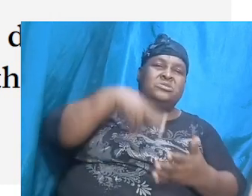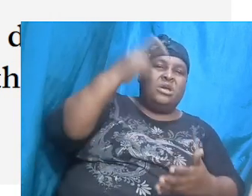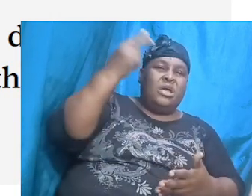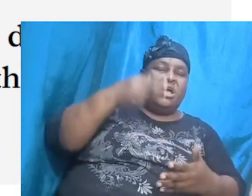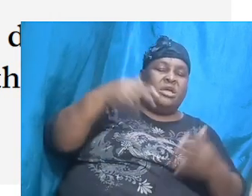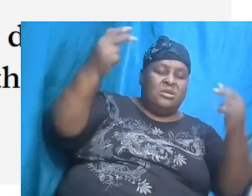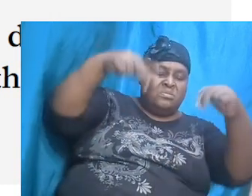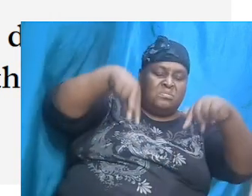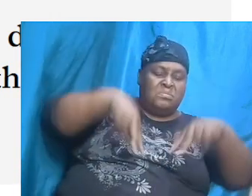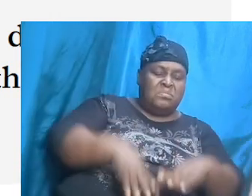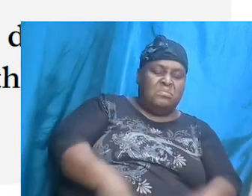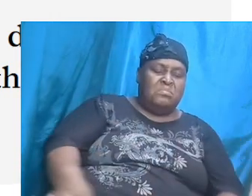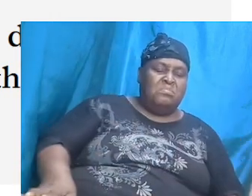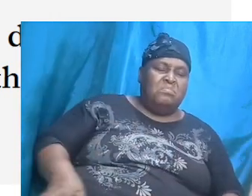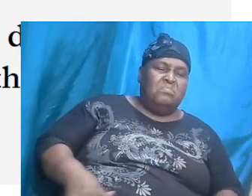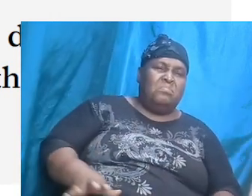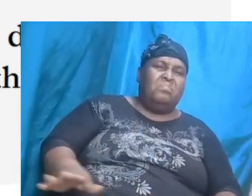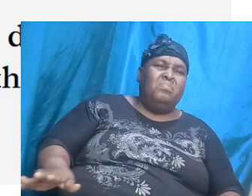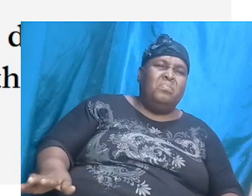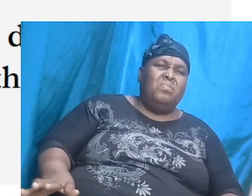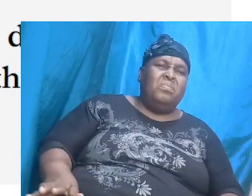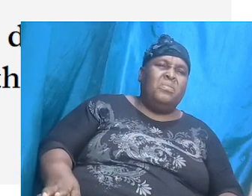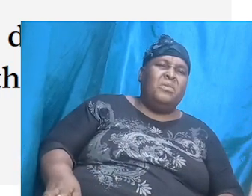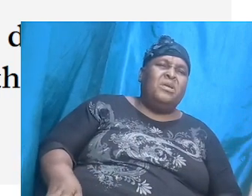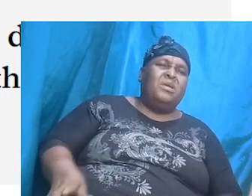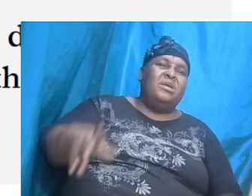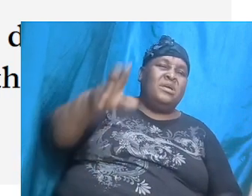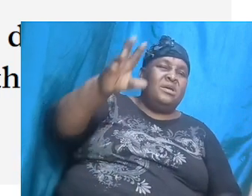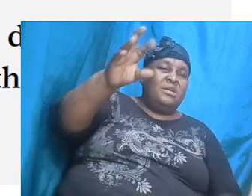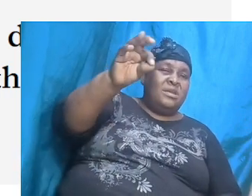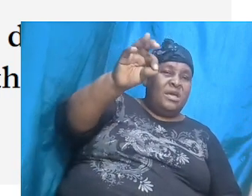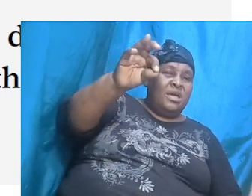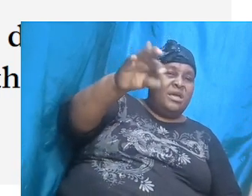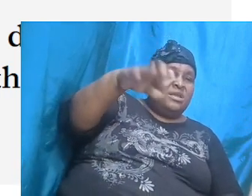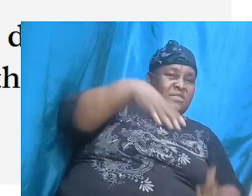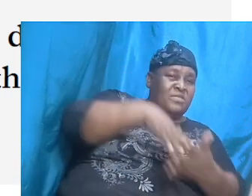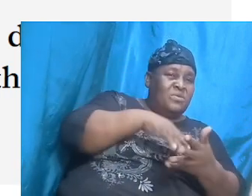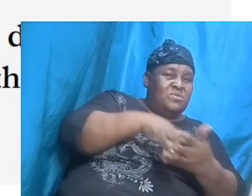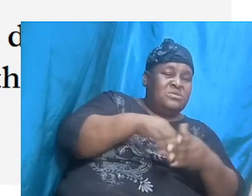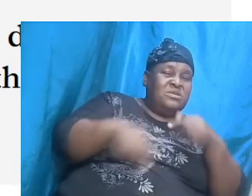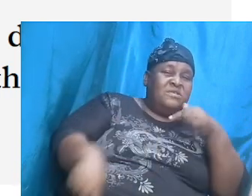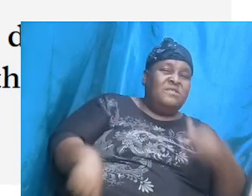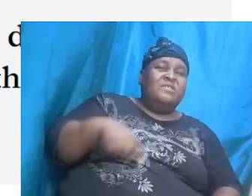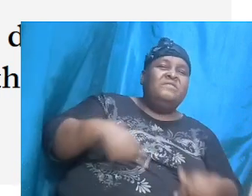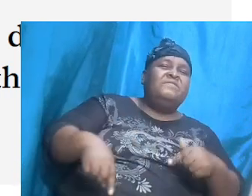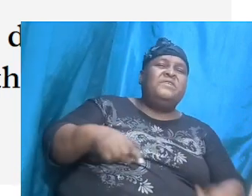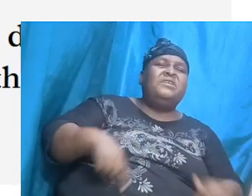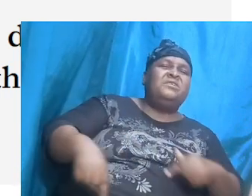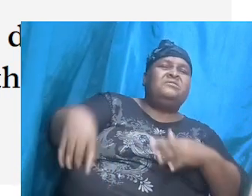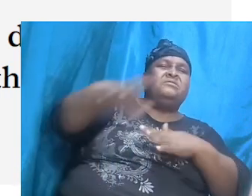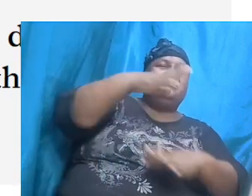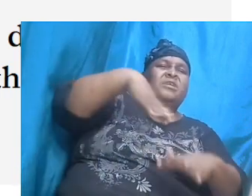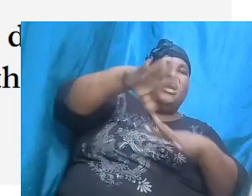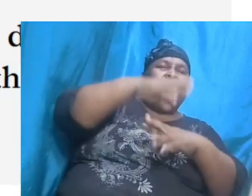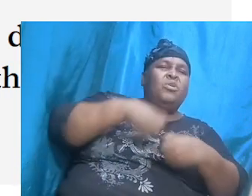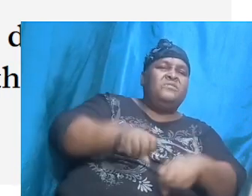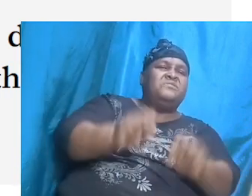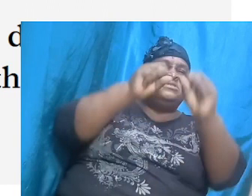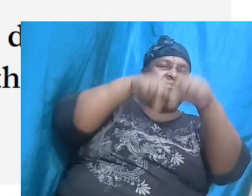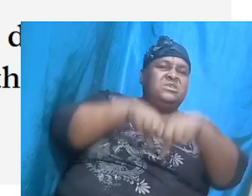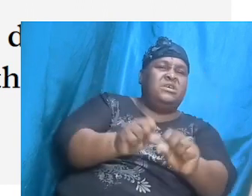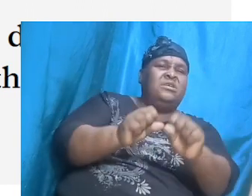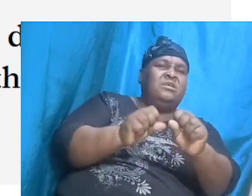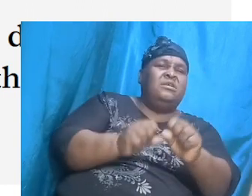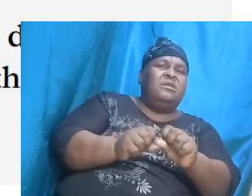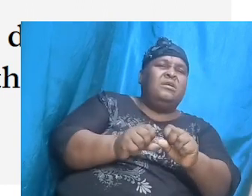just that, it was practically one of the highest peaks there. It was about 9,000 feet above sea level. Praise God. And it is said that the mountain was